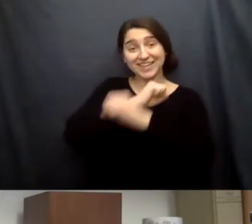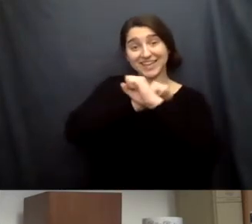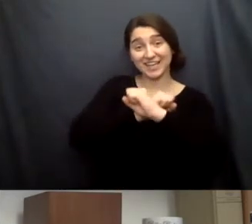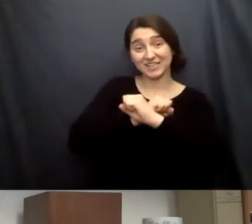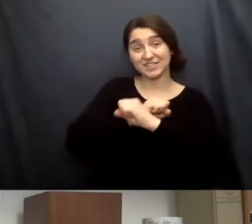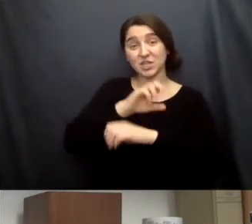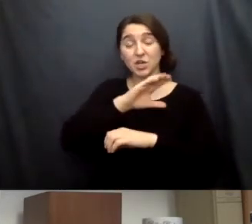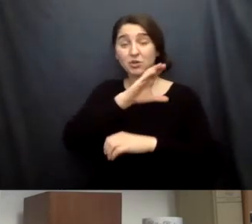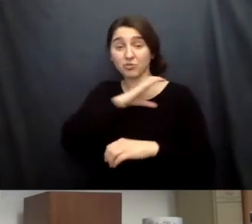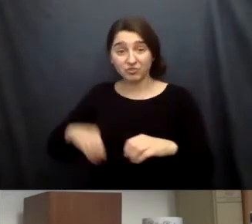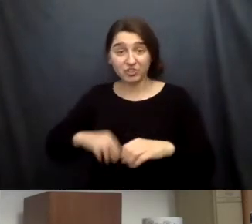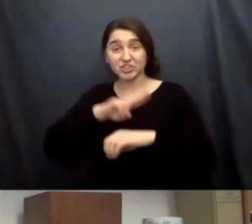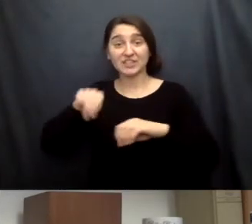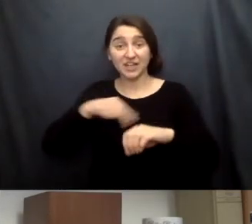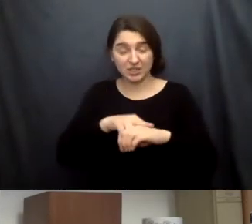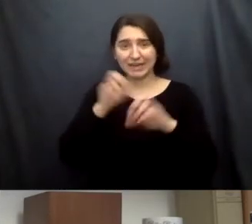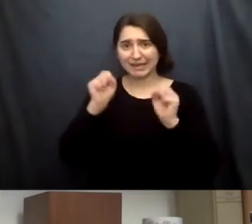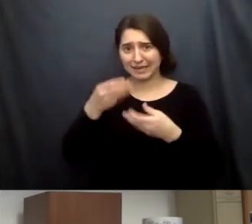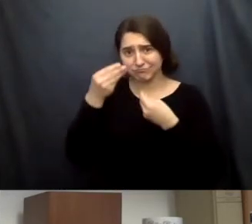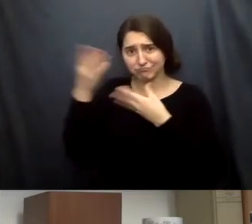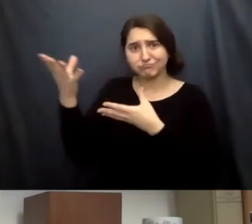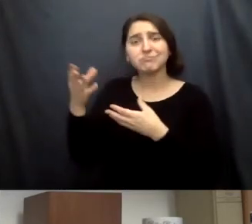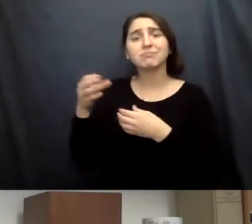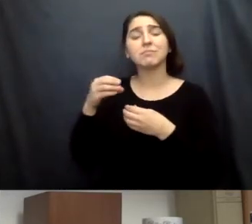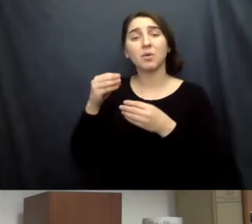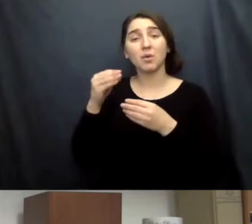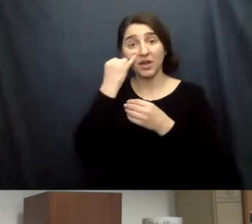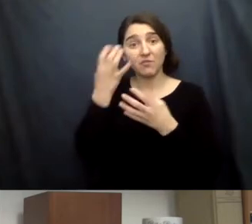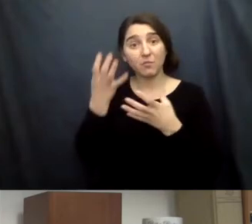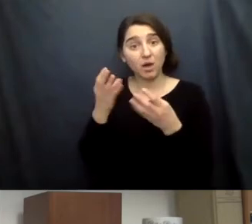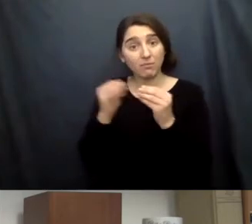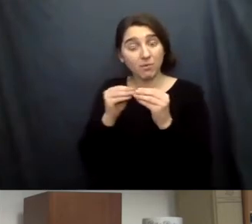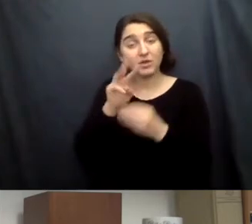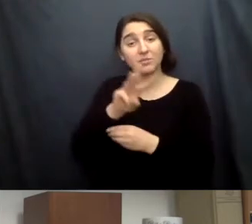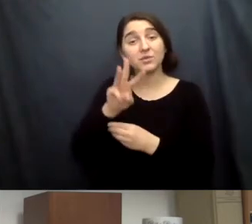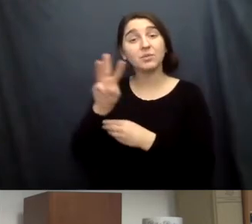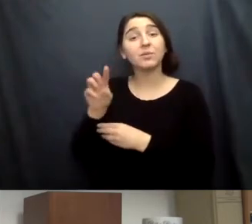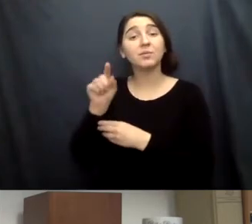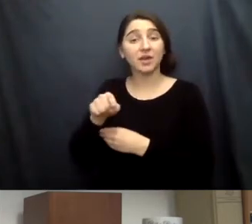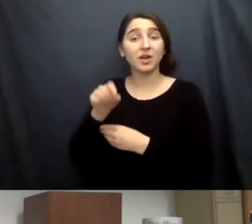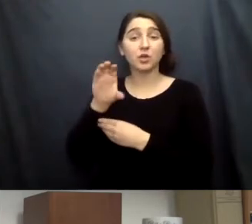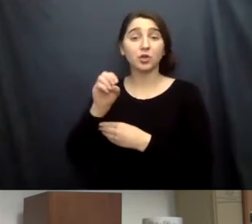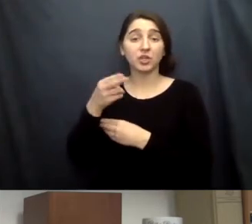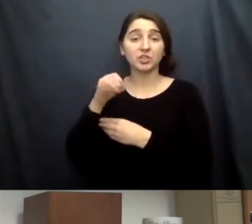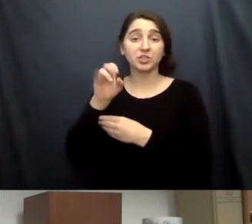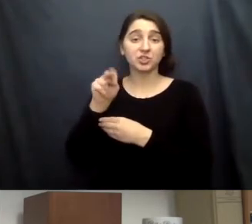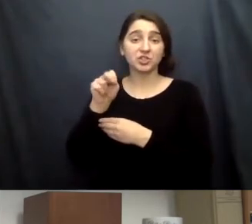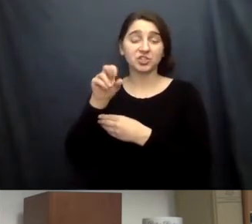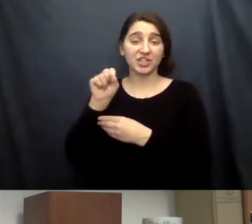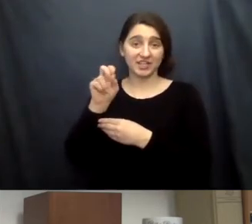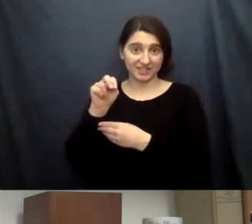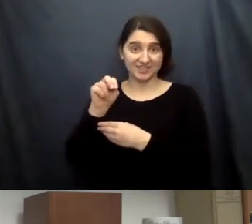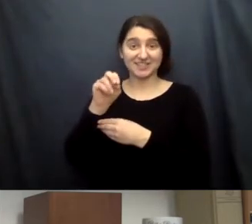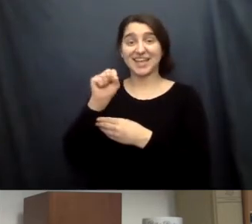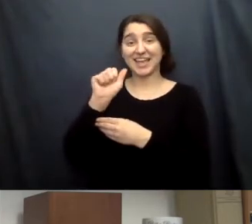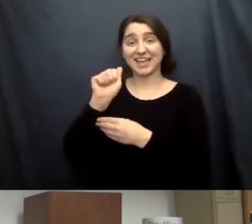the Christians Against Christian Nationalism initiative. And you can learn more about that at